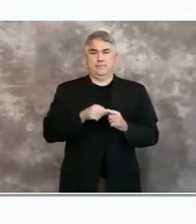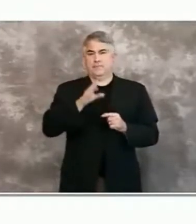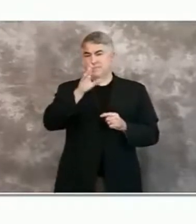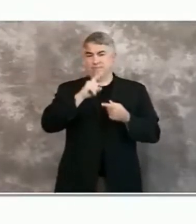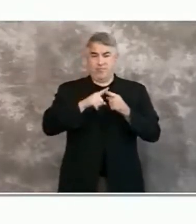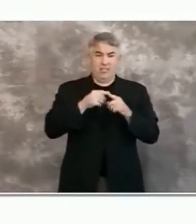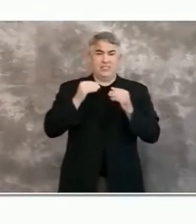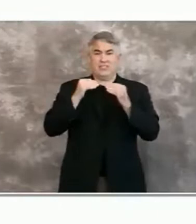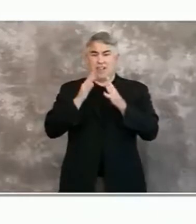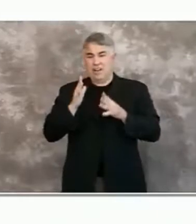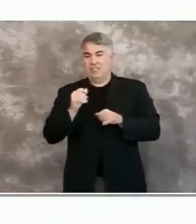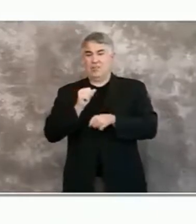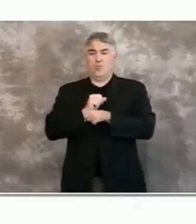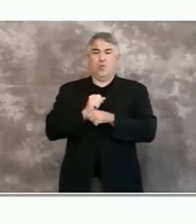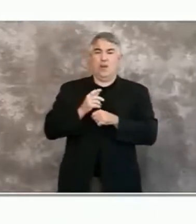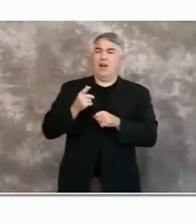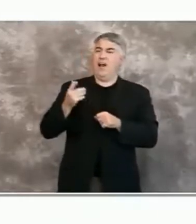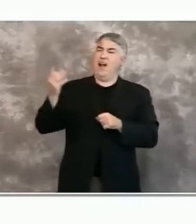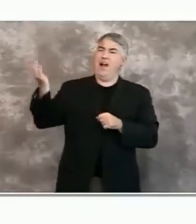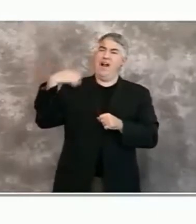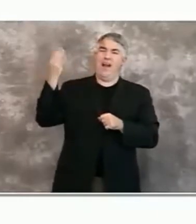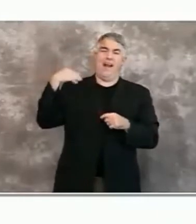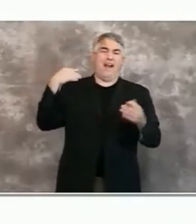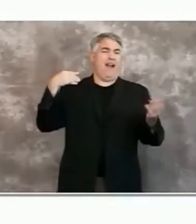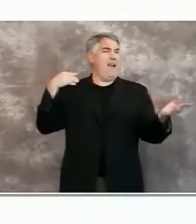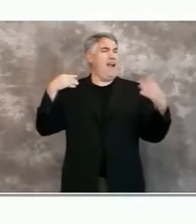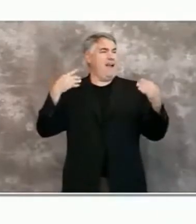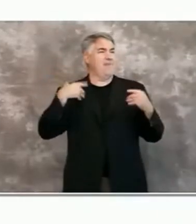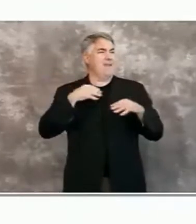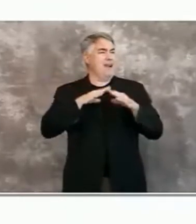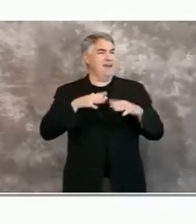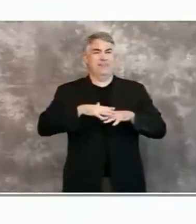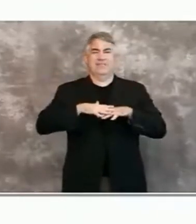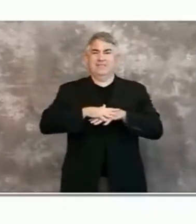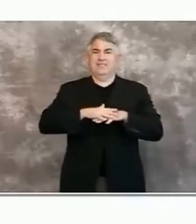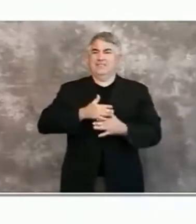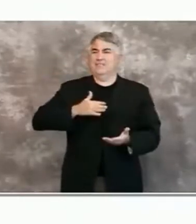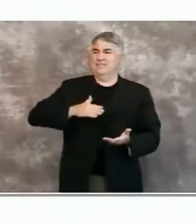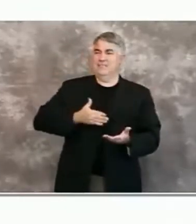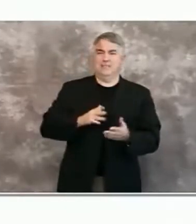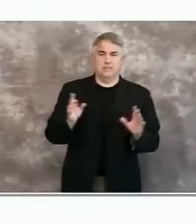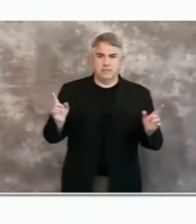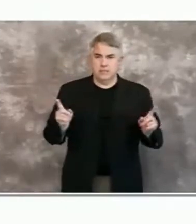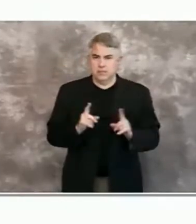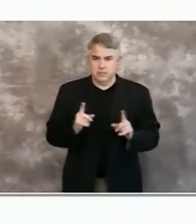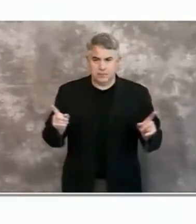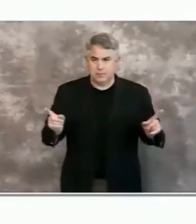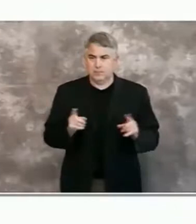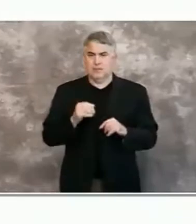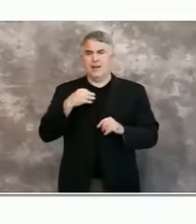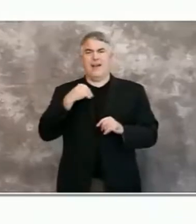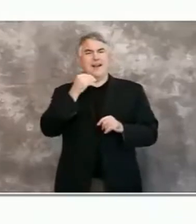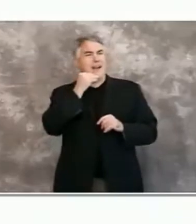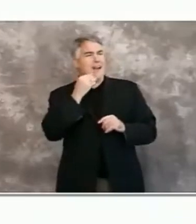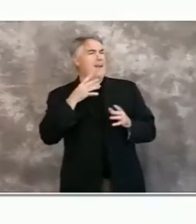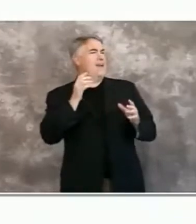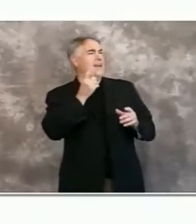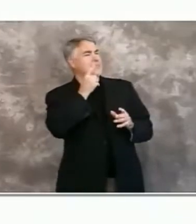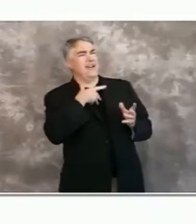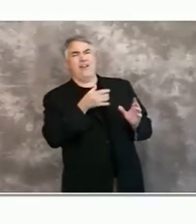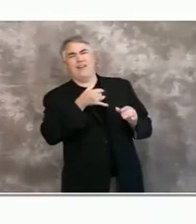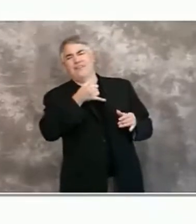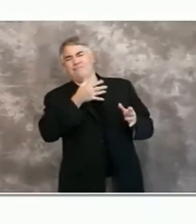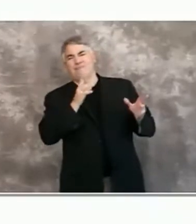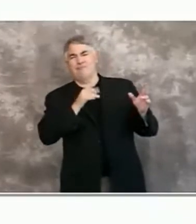or other individuals, not from your household, gathering at your home for dinner parties, cocktail parties, barbecues,